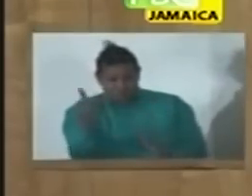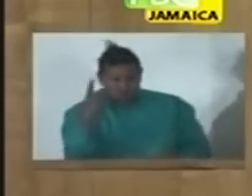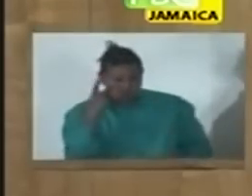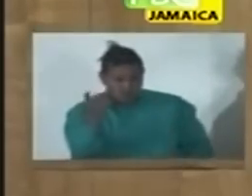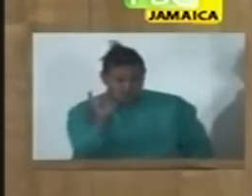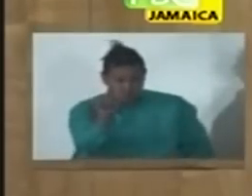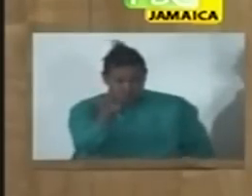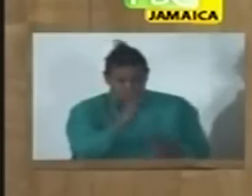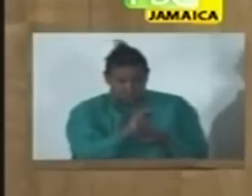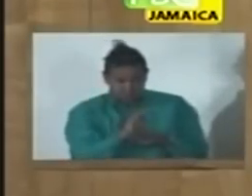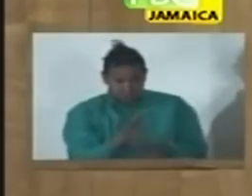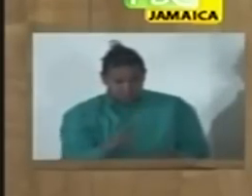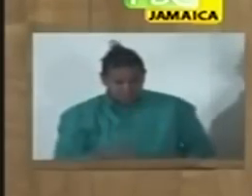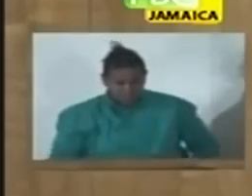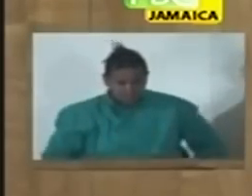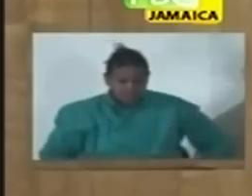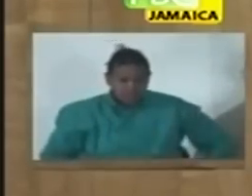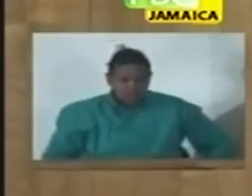Minister?